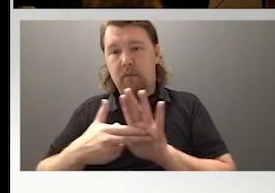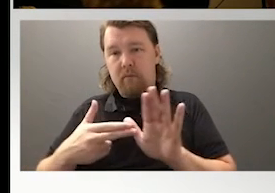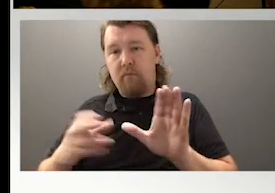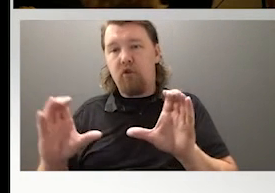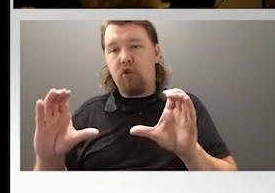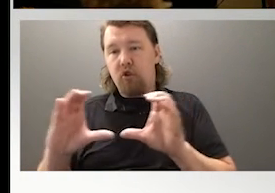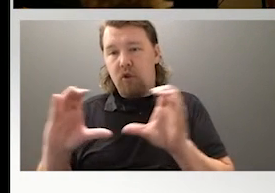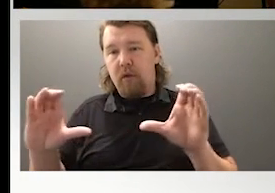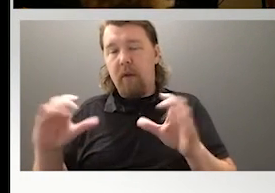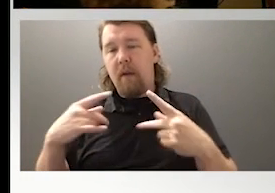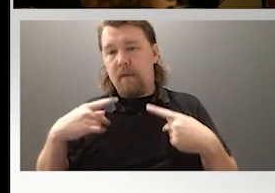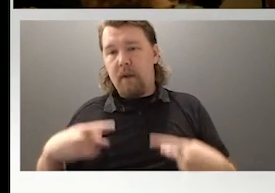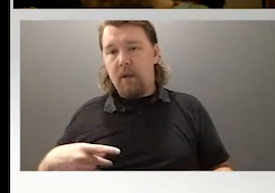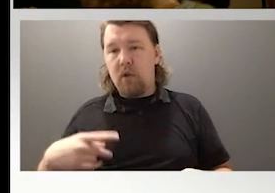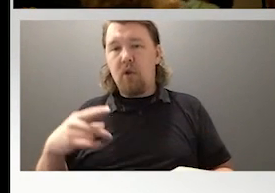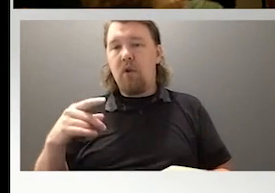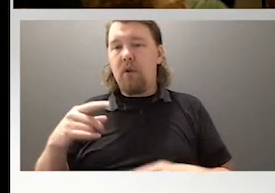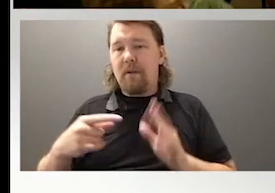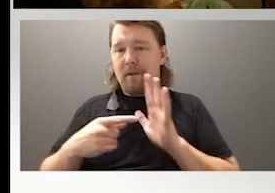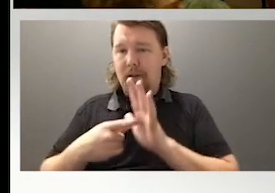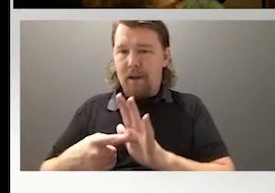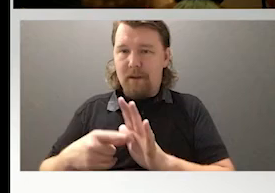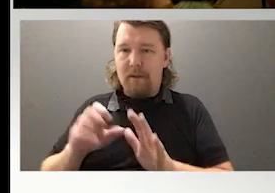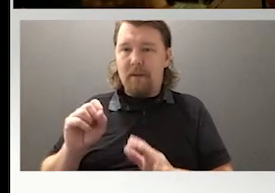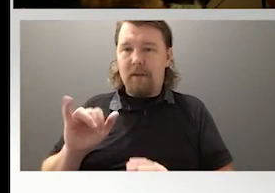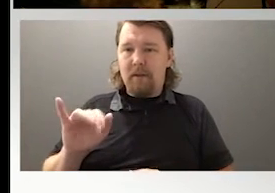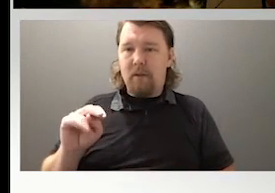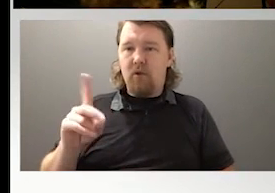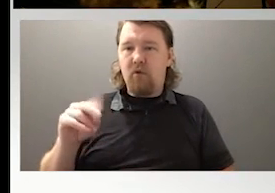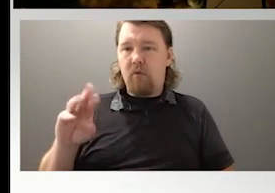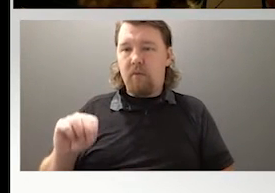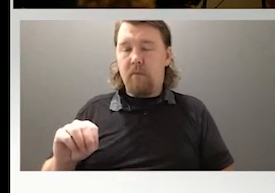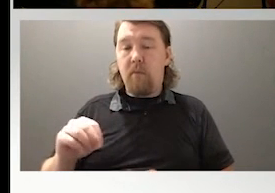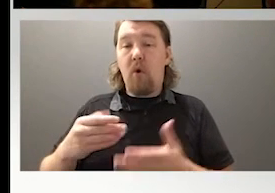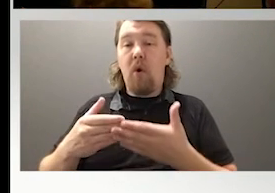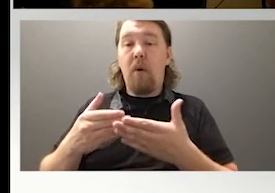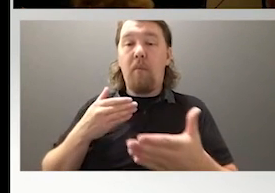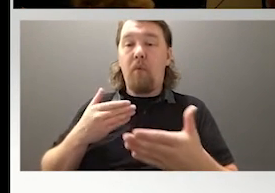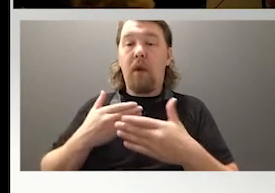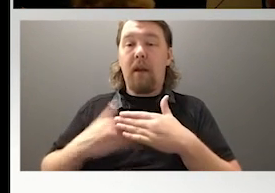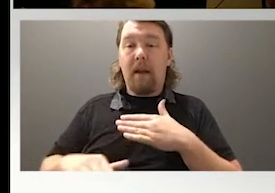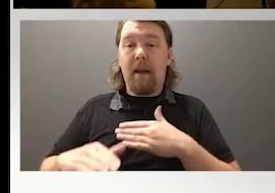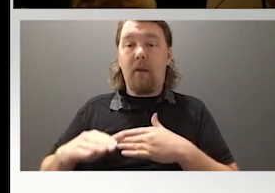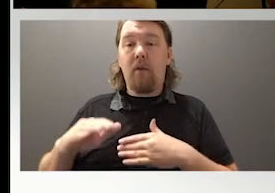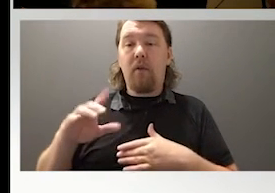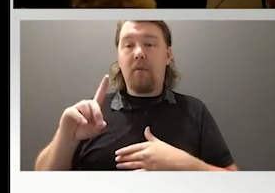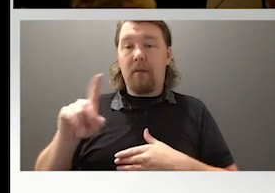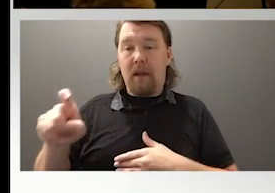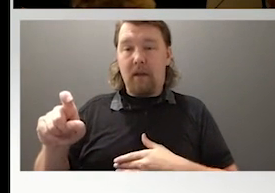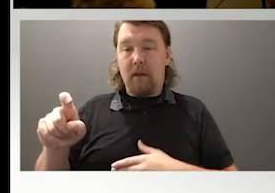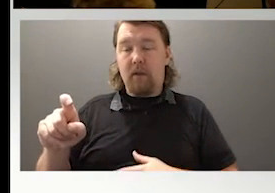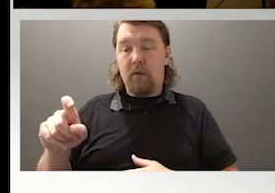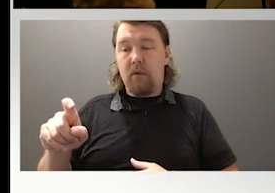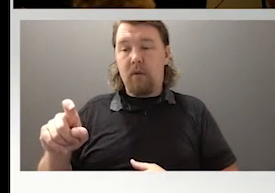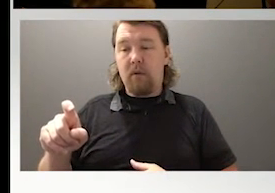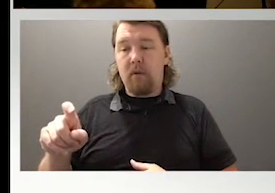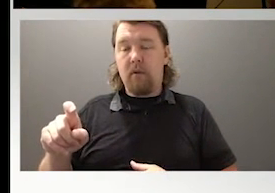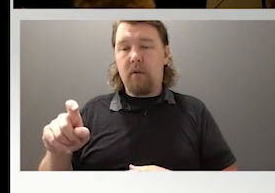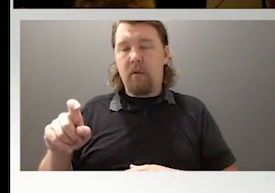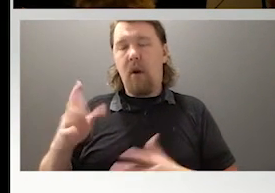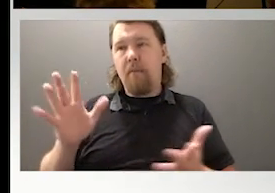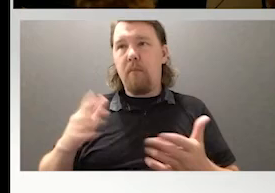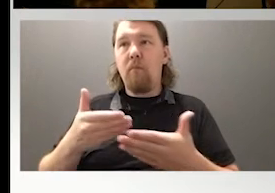certifying the physical signs of syndrome. A prenatal diagnosis or a prenatal